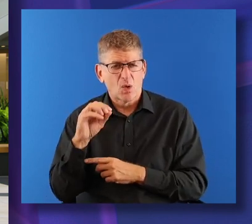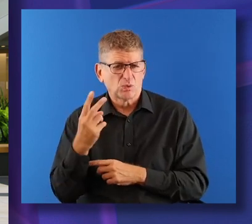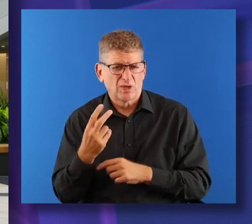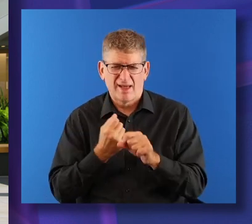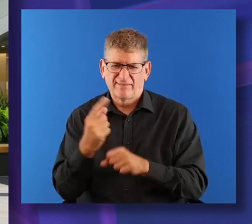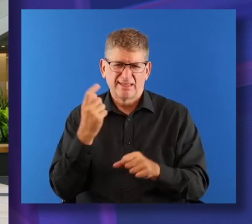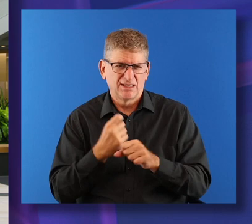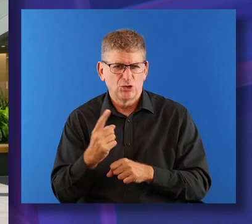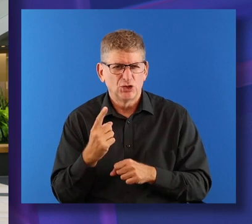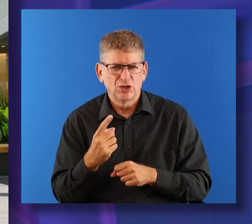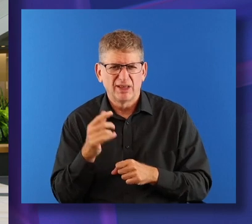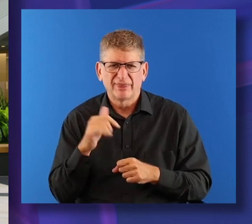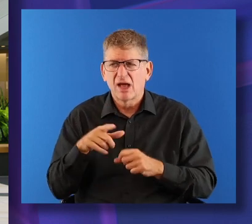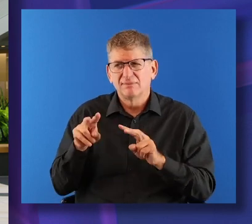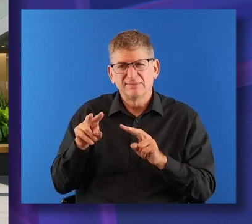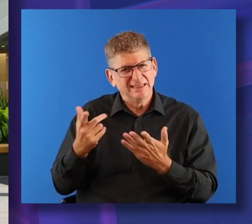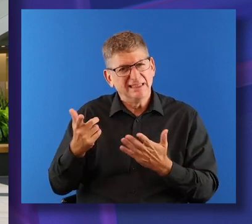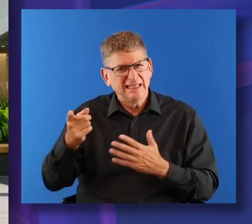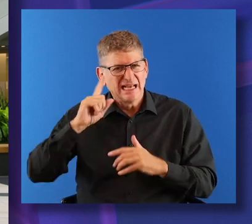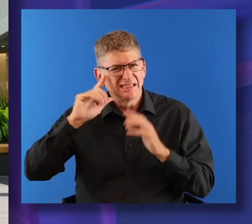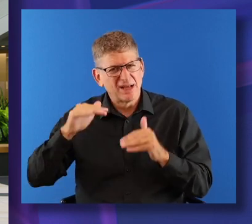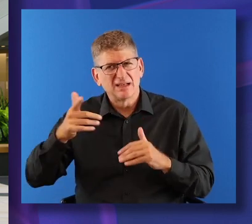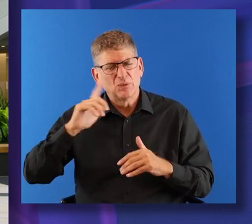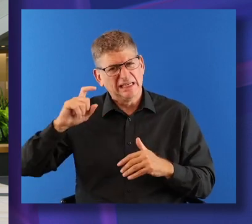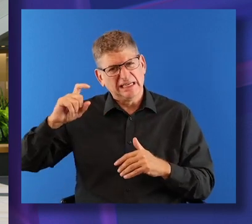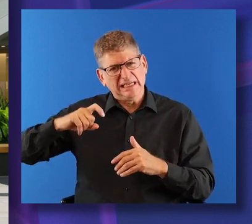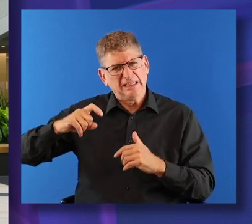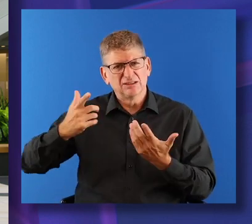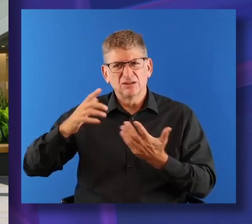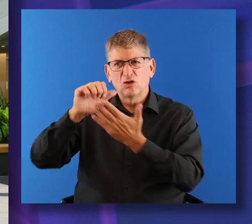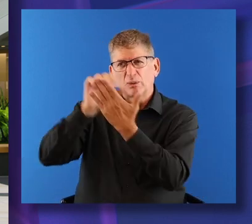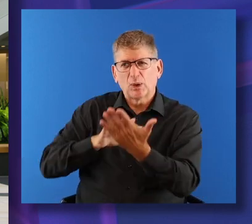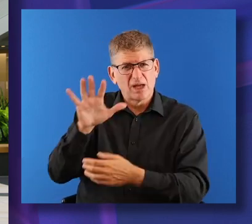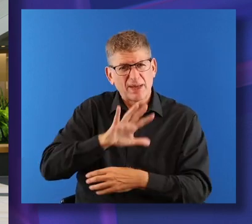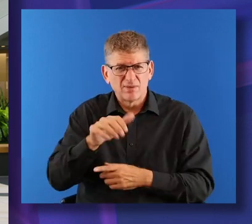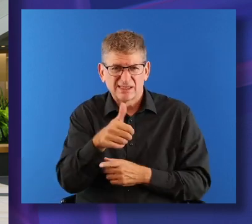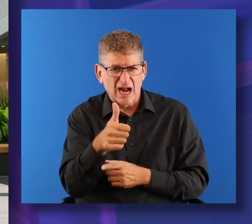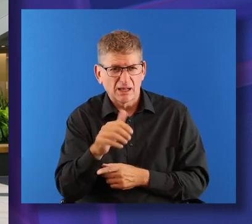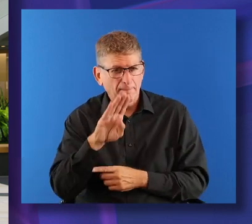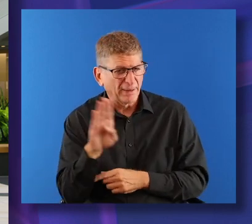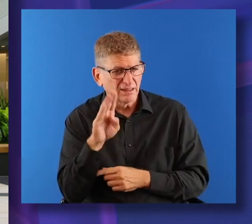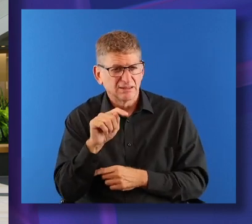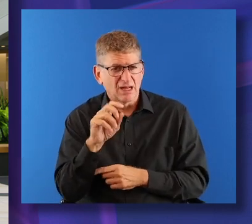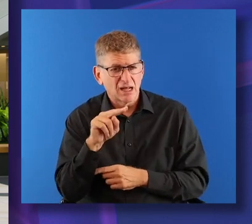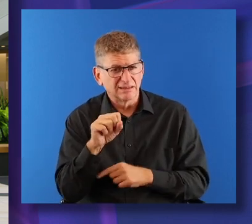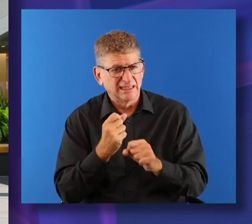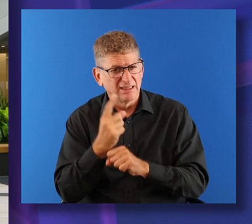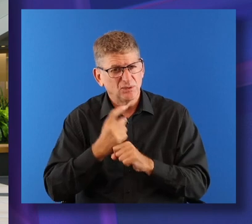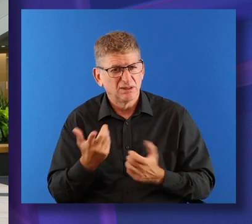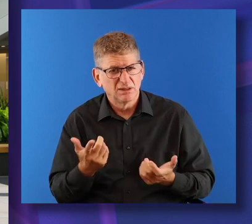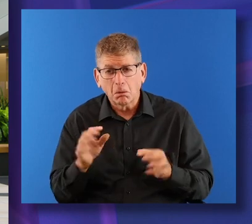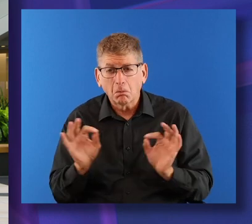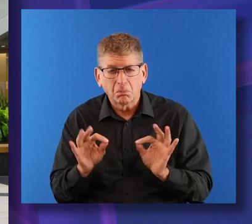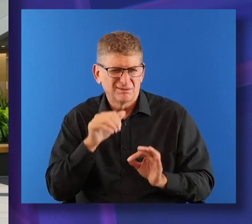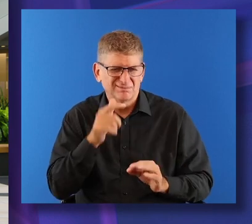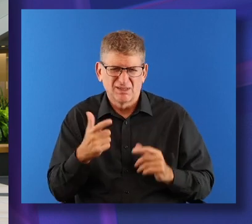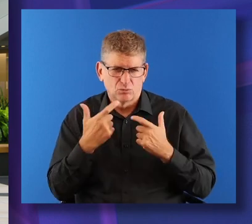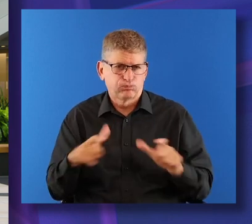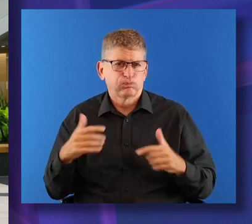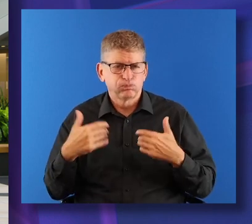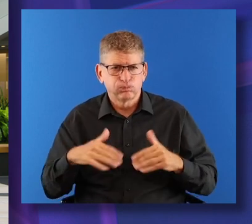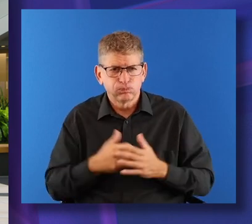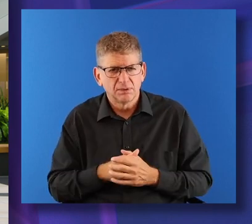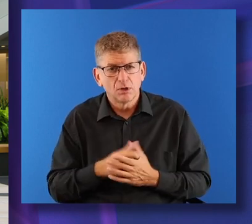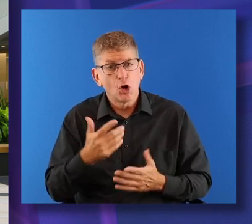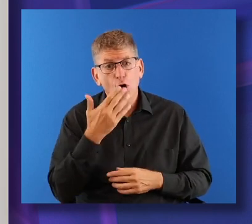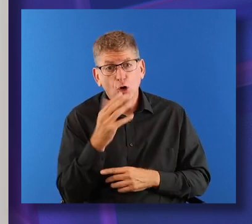carbon dioxide every year, of which it's expected we'll need to remove around 10 billion tons yearly. That is no small